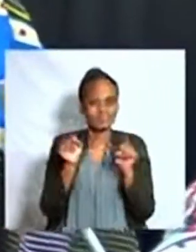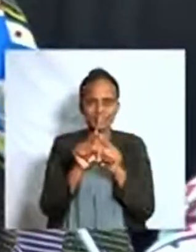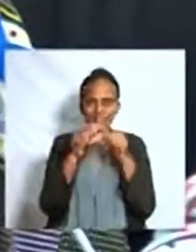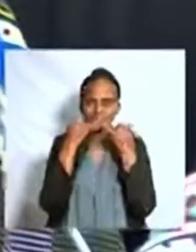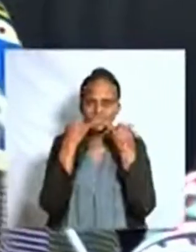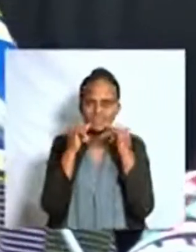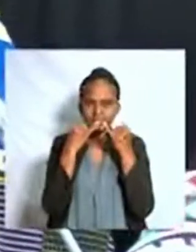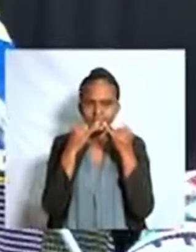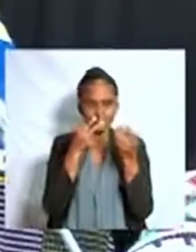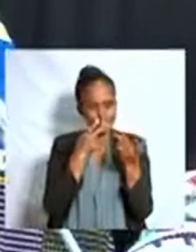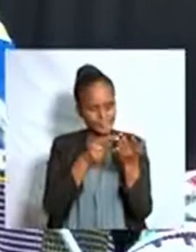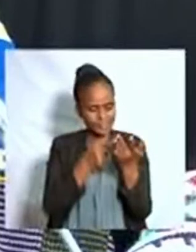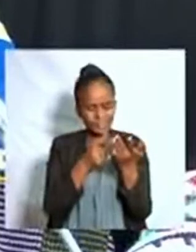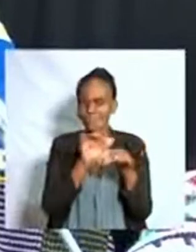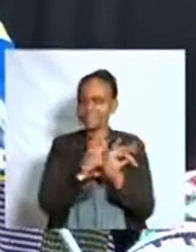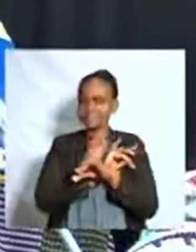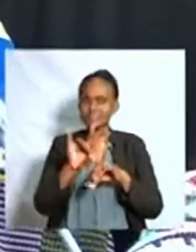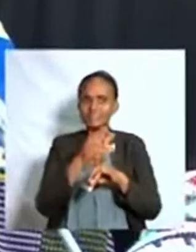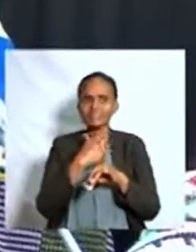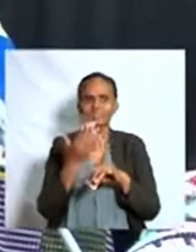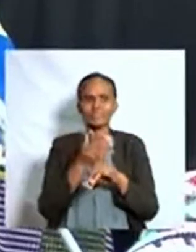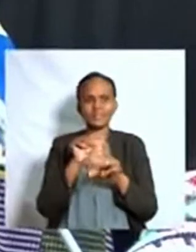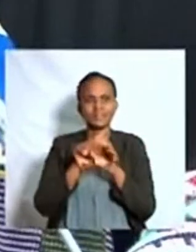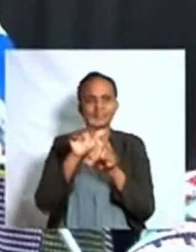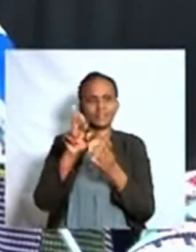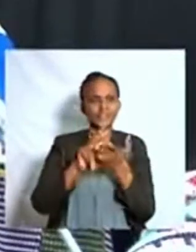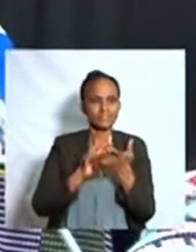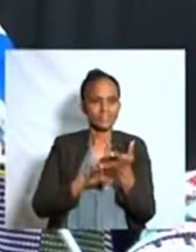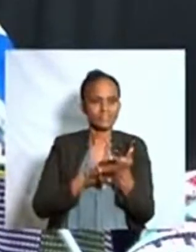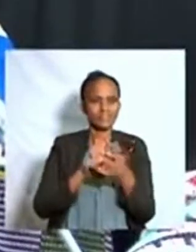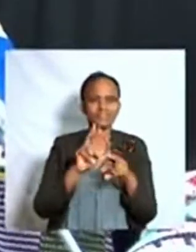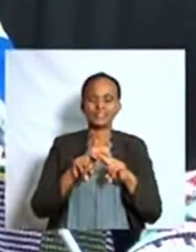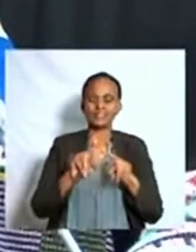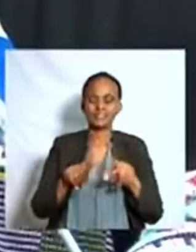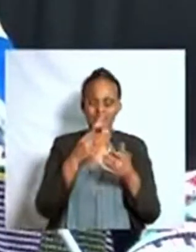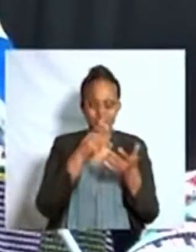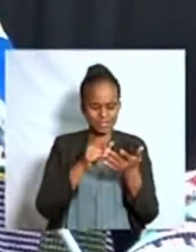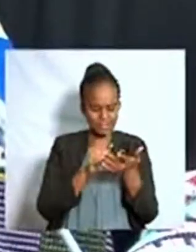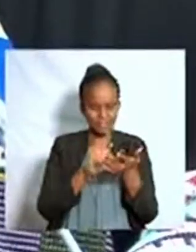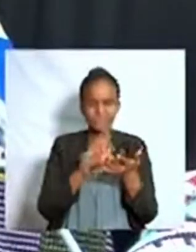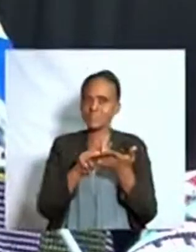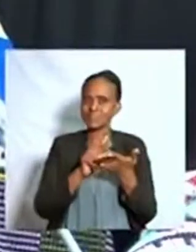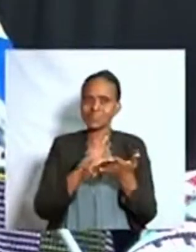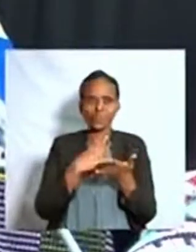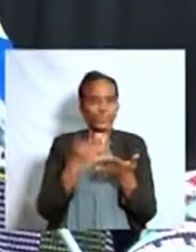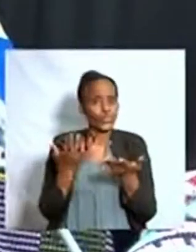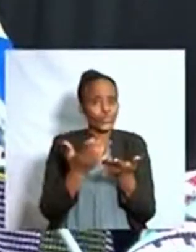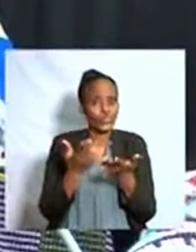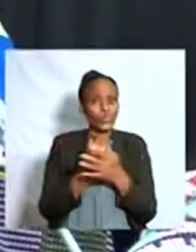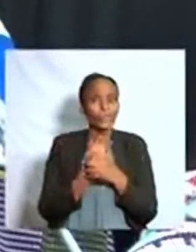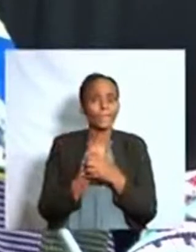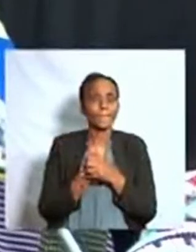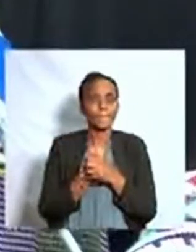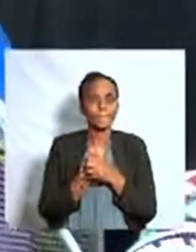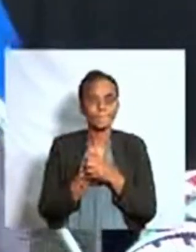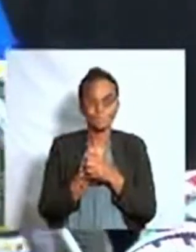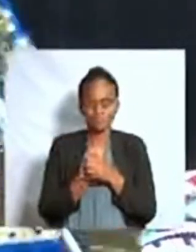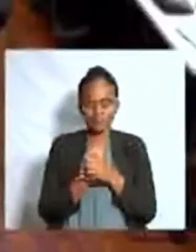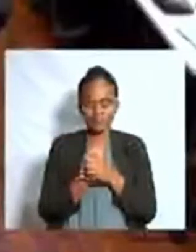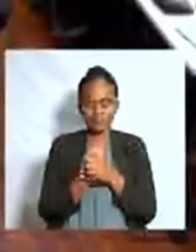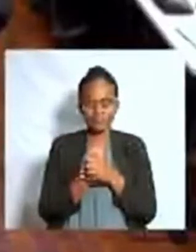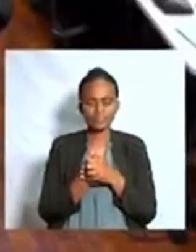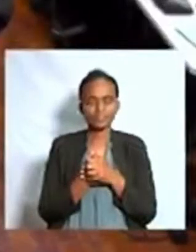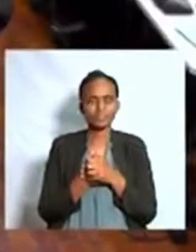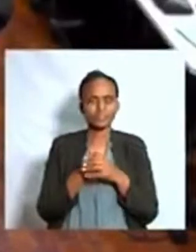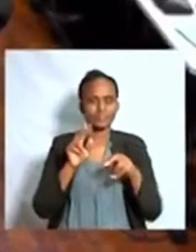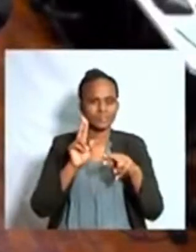information, I've not seen it here in the report. Okay. So, I Chair, don't- we are missing